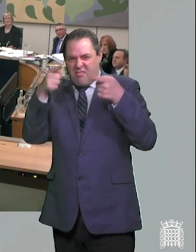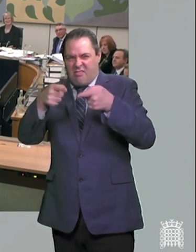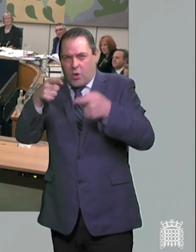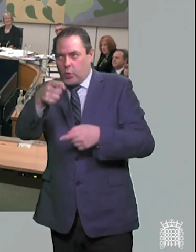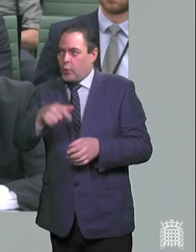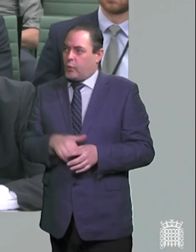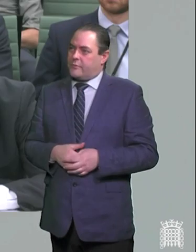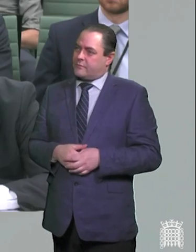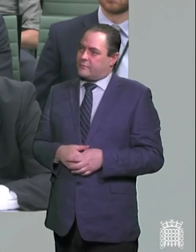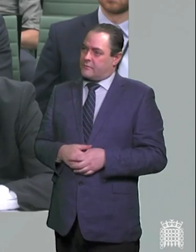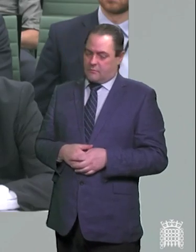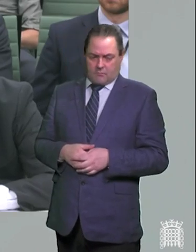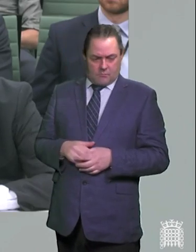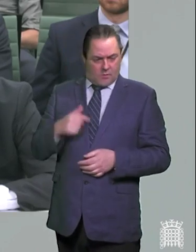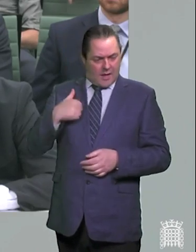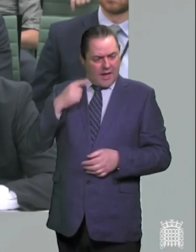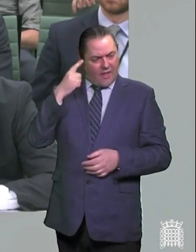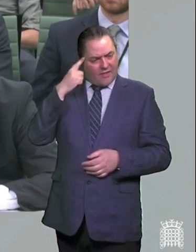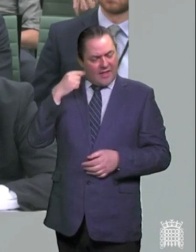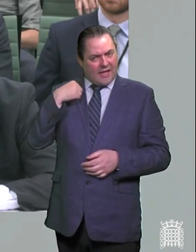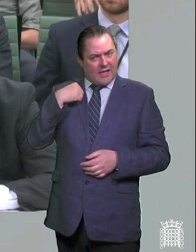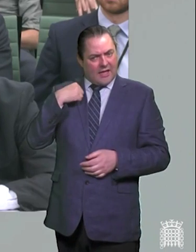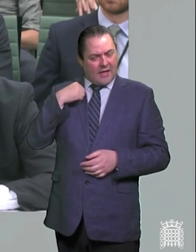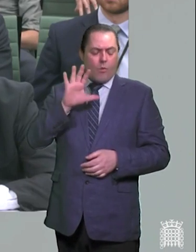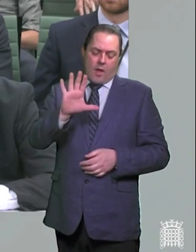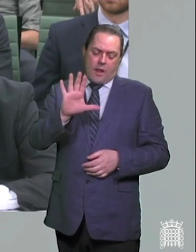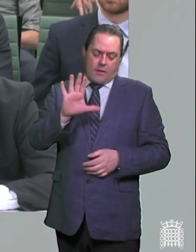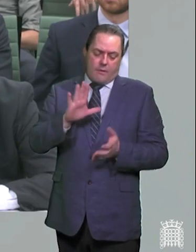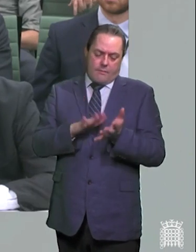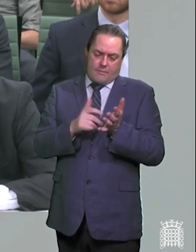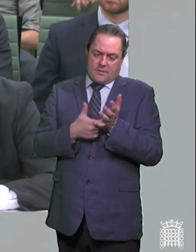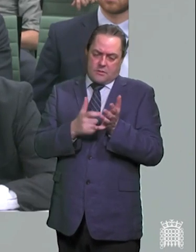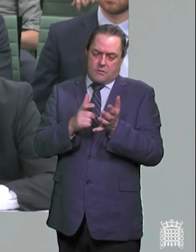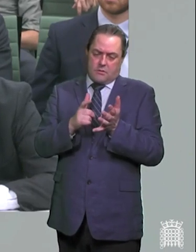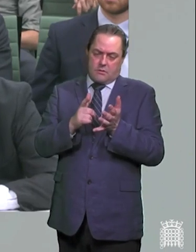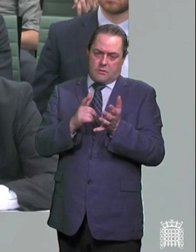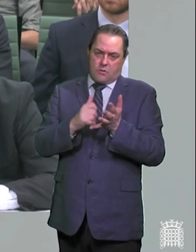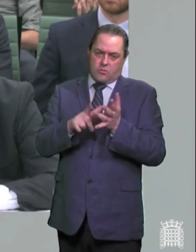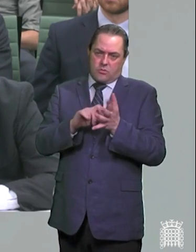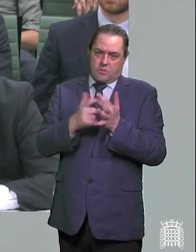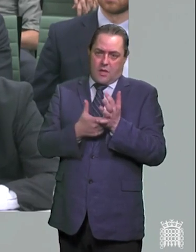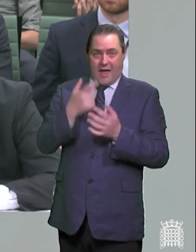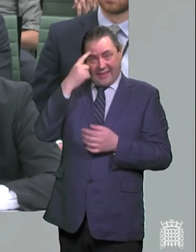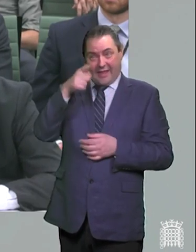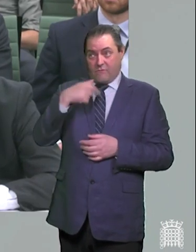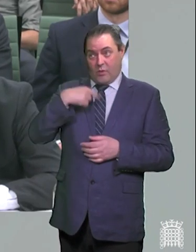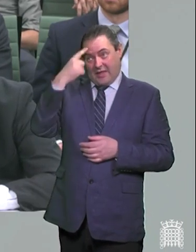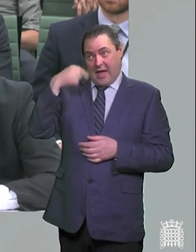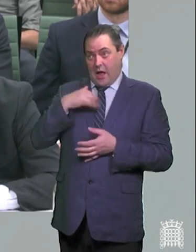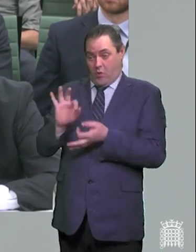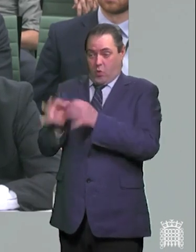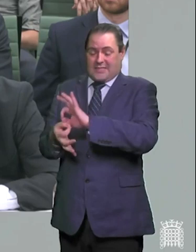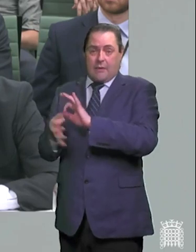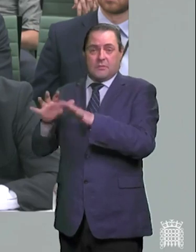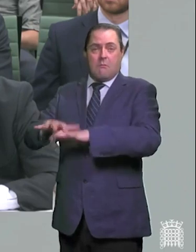I certainly think that, let me put it this way, Mr. Costa, I think if this committee were to find me in contempt of Parliament,